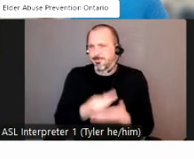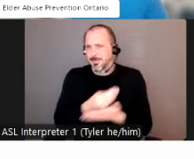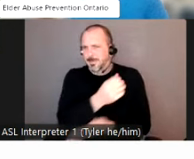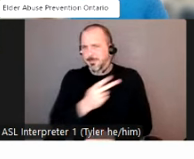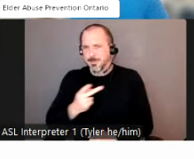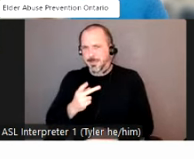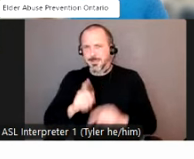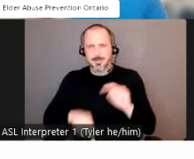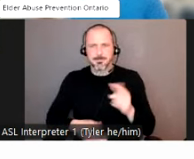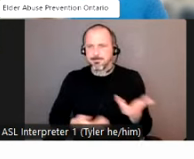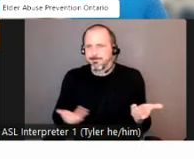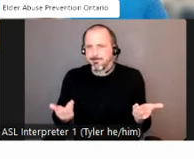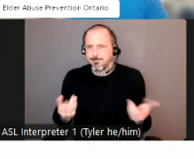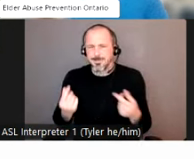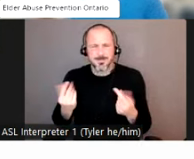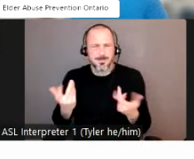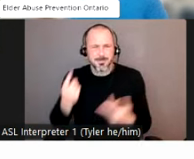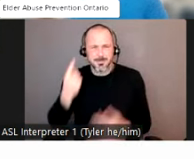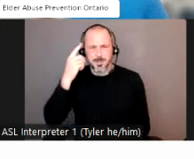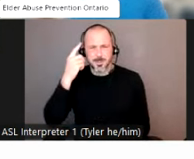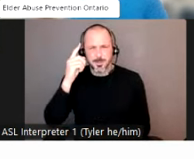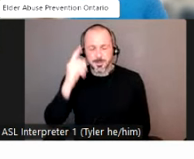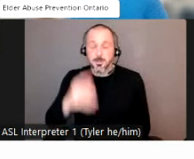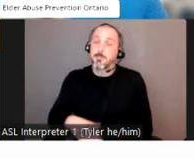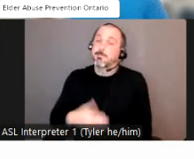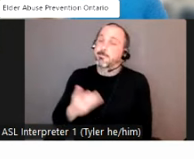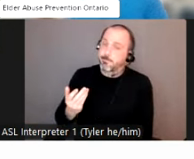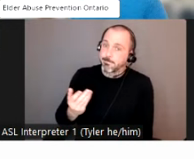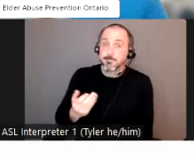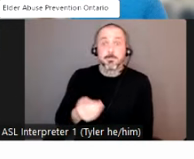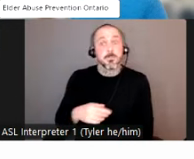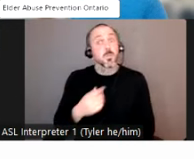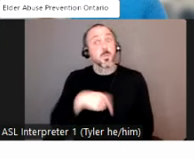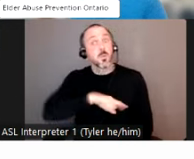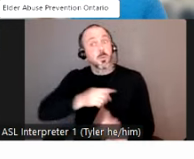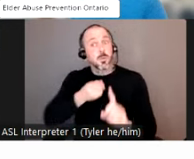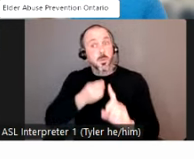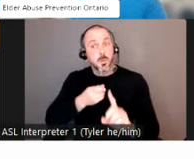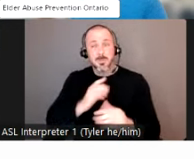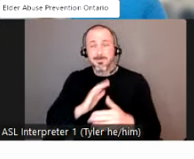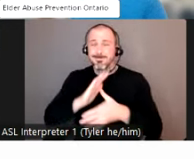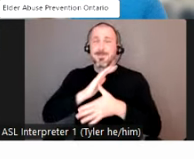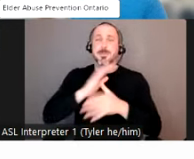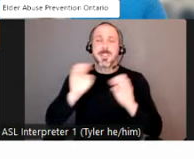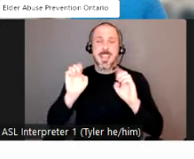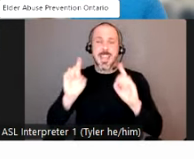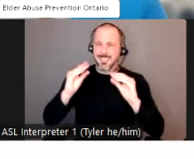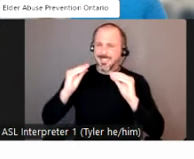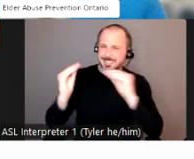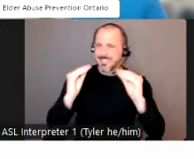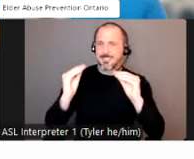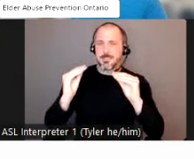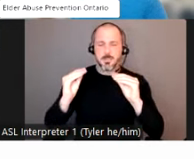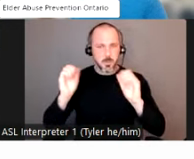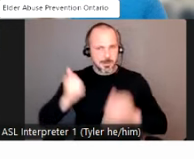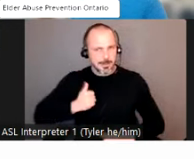collect information. First of all, the first part of our mandate is to try to educate and share that prevention messaging with Canadians